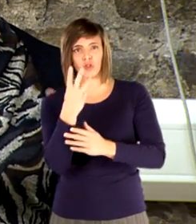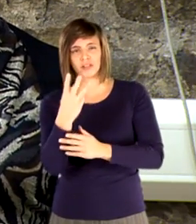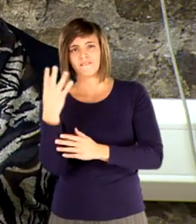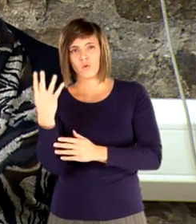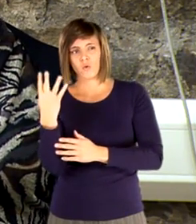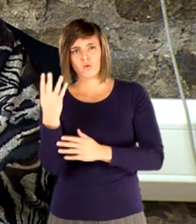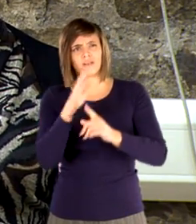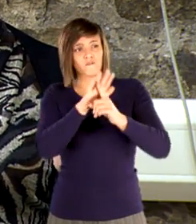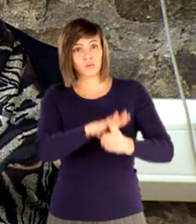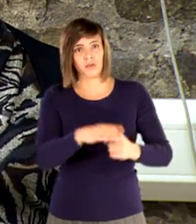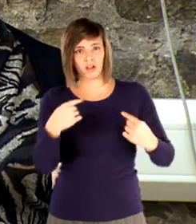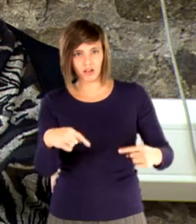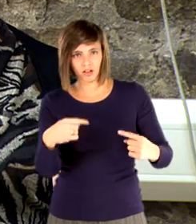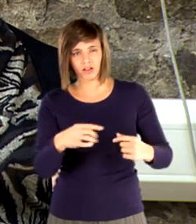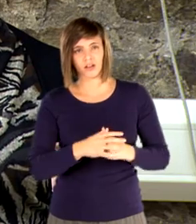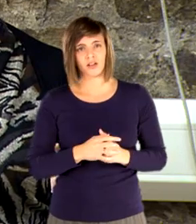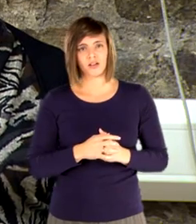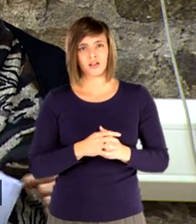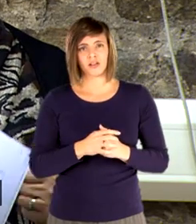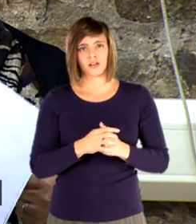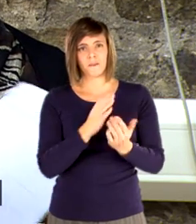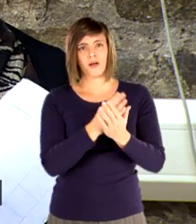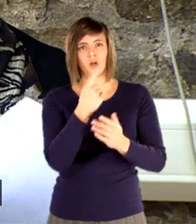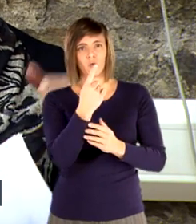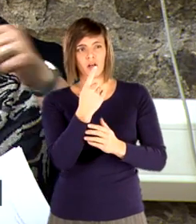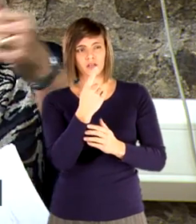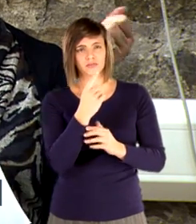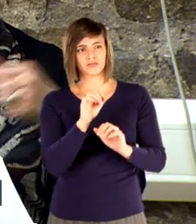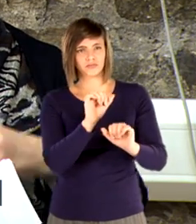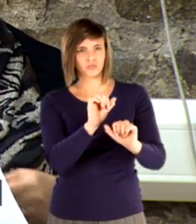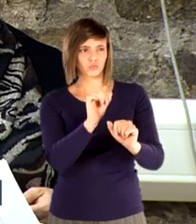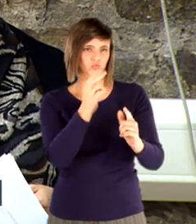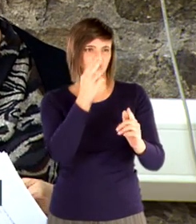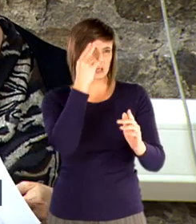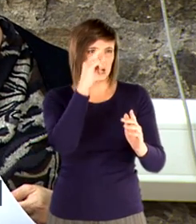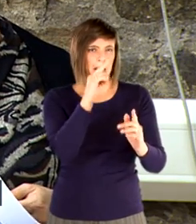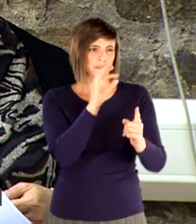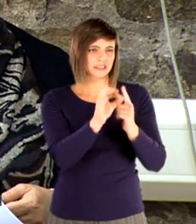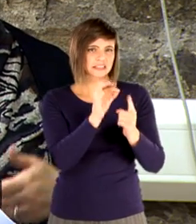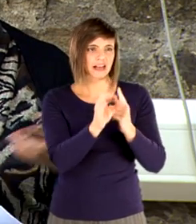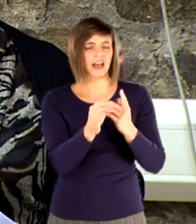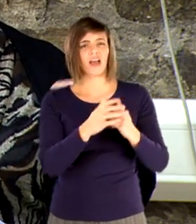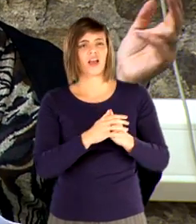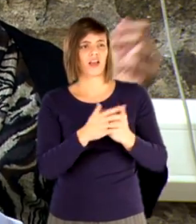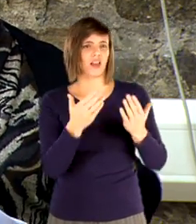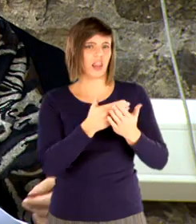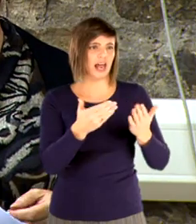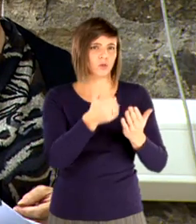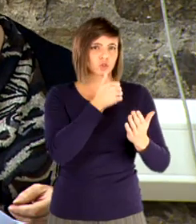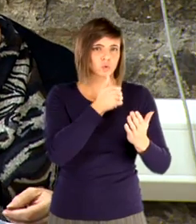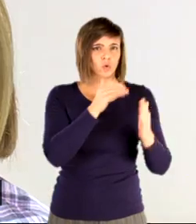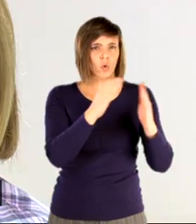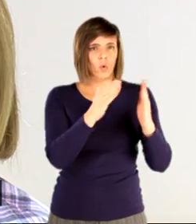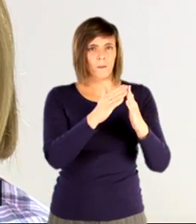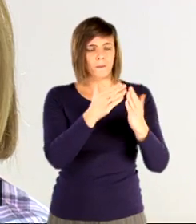3 and 4 that are enforceable. Part 1 is your details on the front, name,